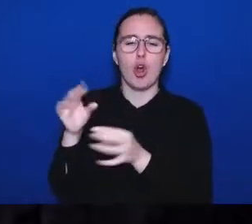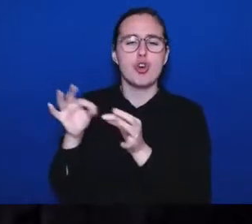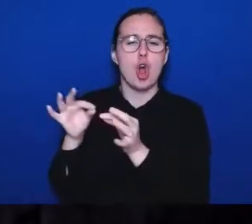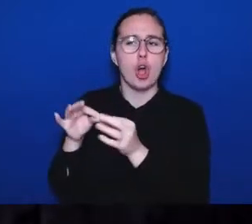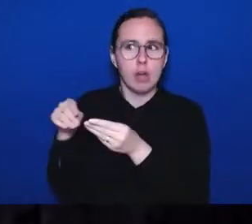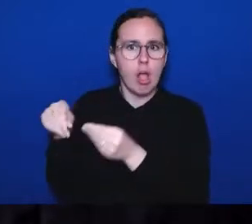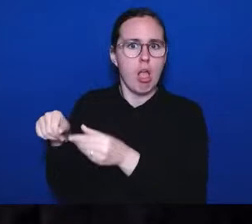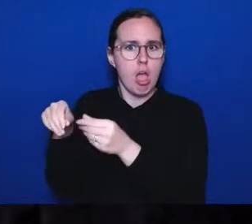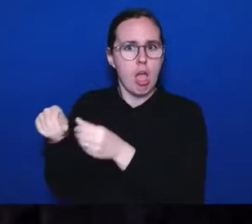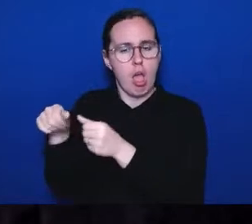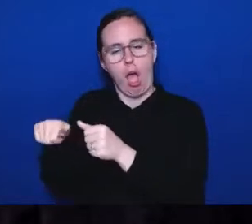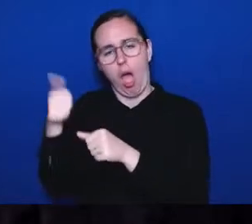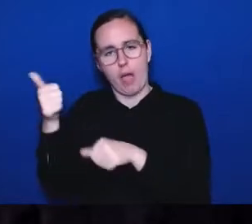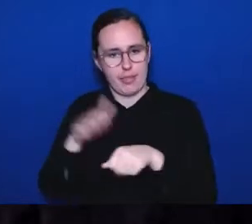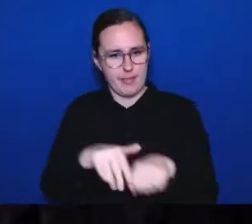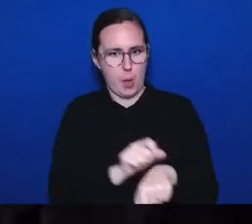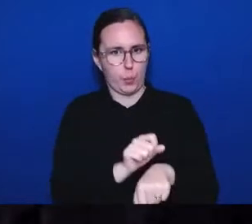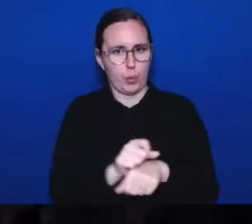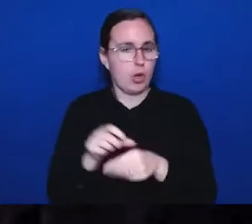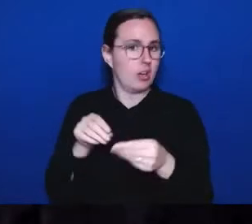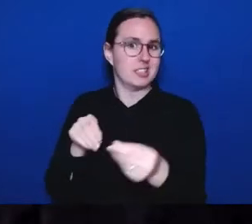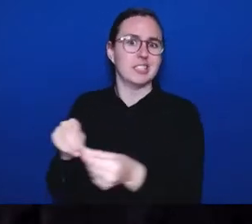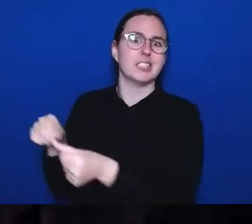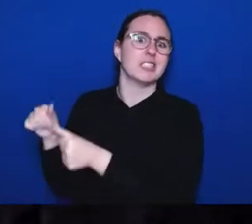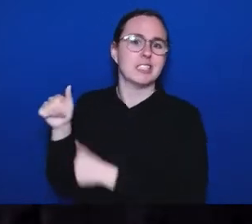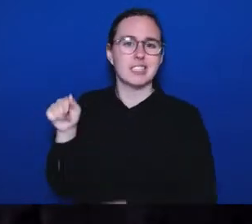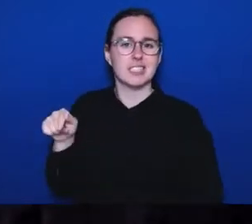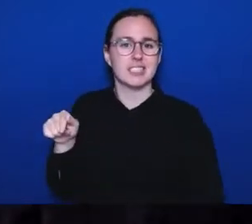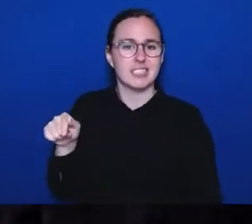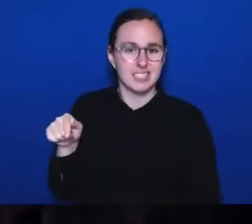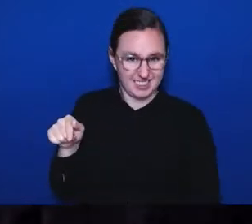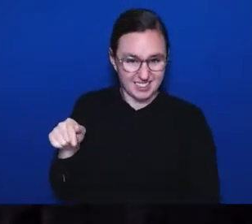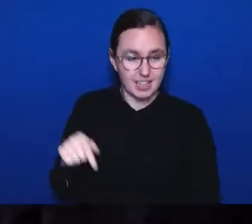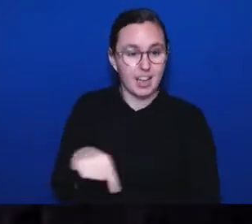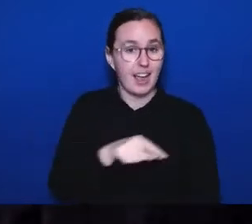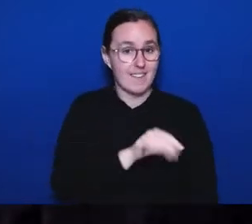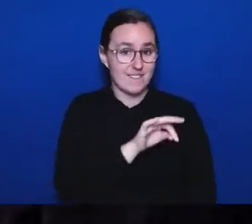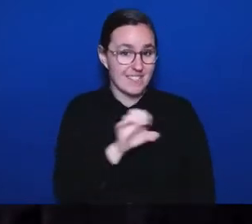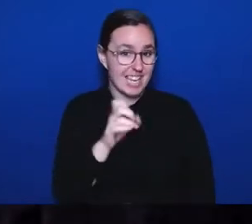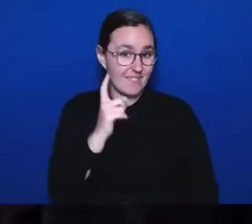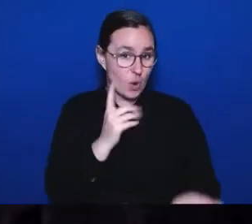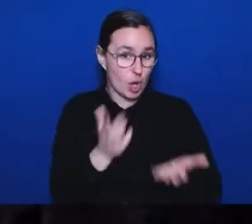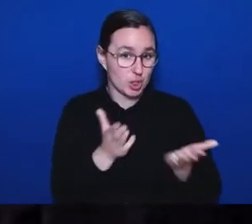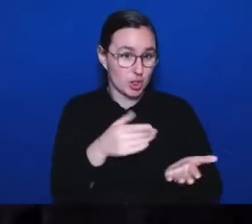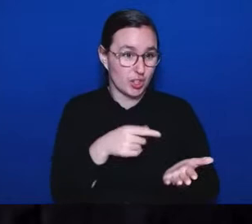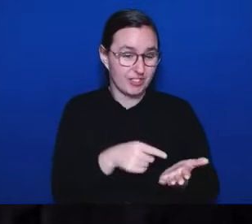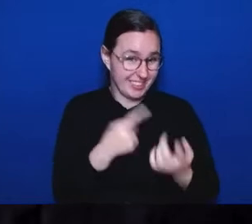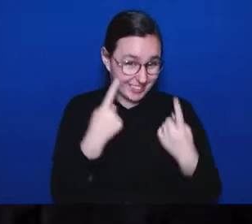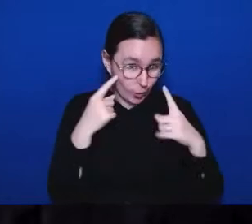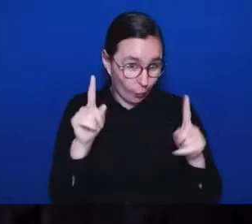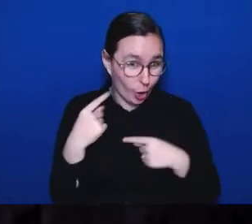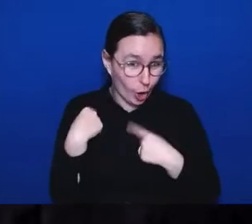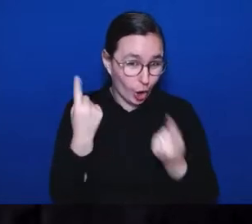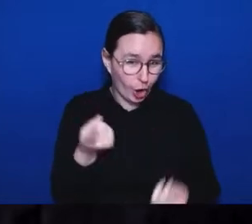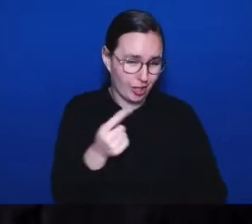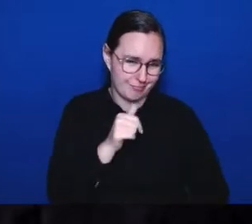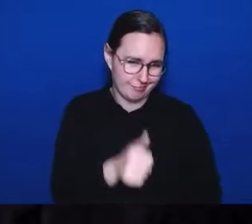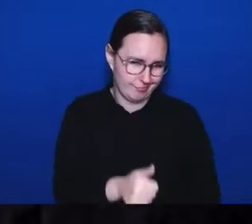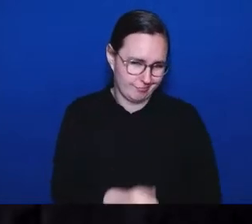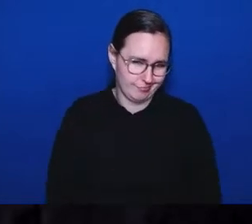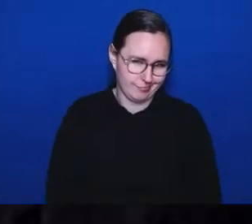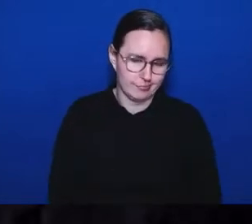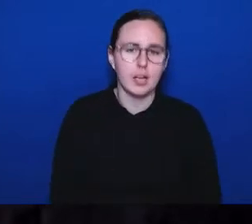service. You do more services, you get paid more. That system hasn't been working for patients, hasn't been working for doctors for some time. This provides a